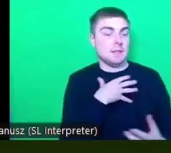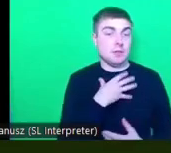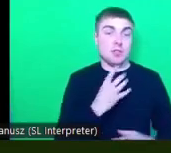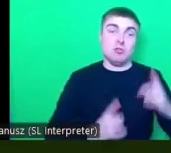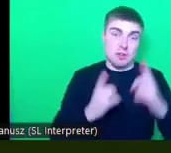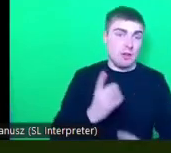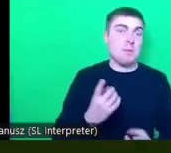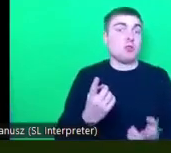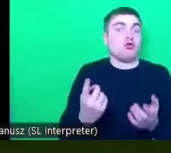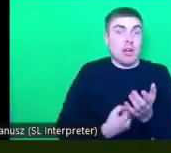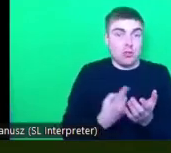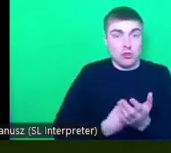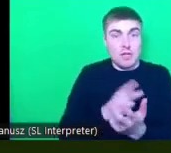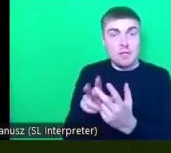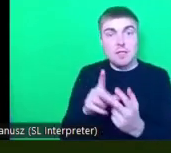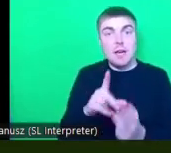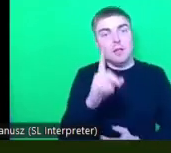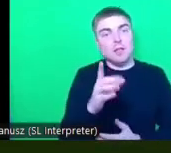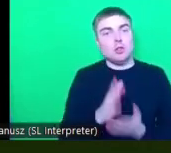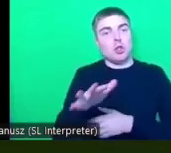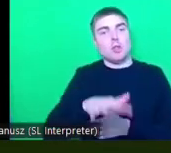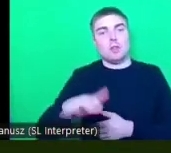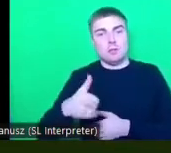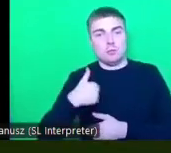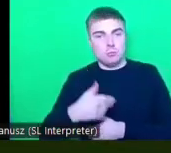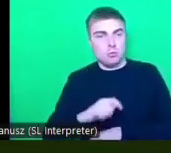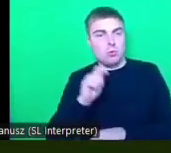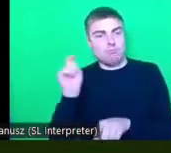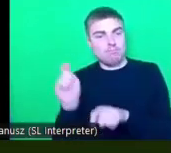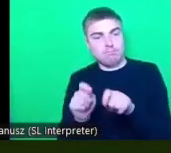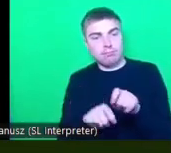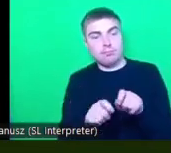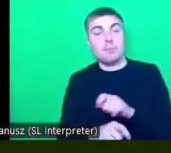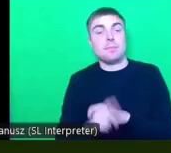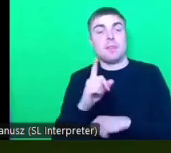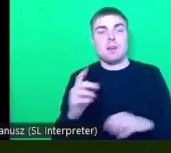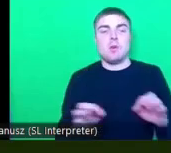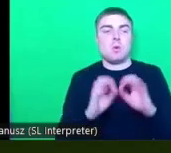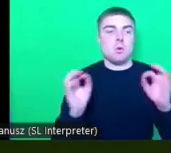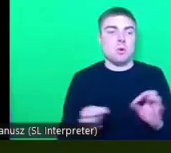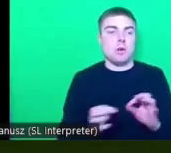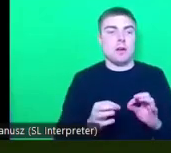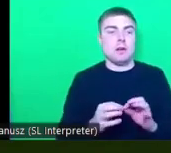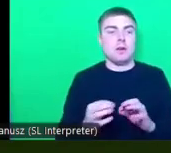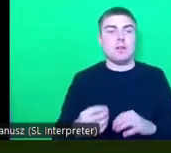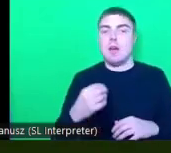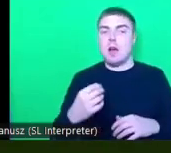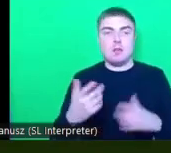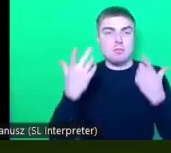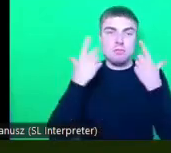in harvest already the first year. And then it was actually lower during this 5-year period